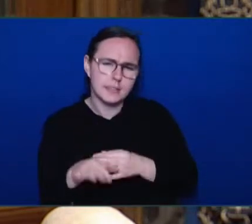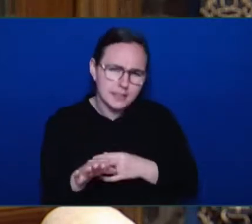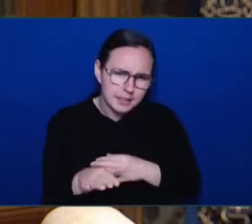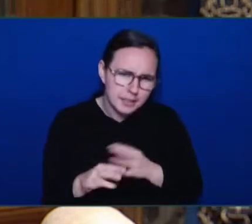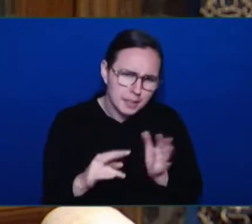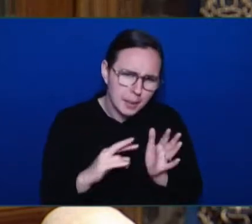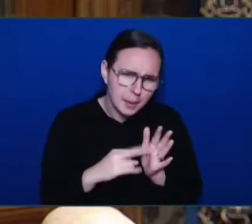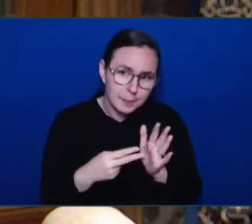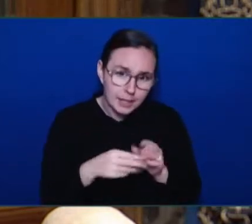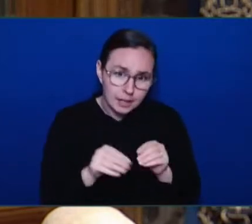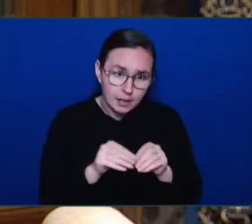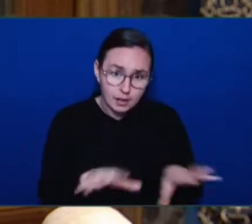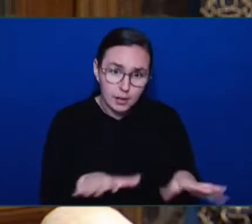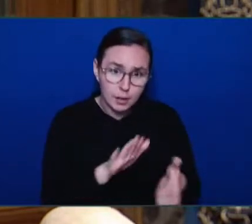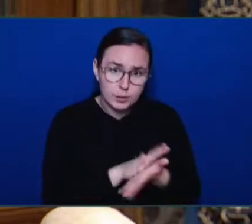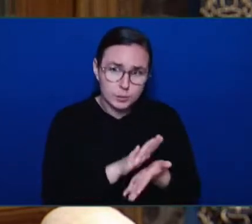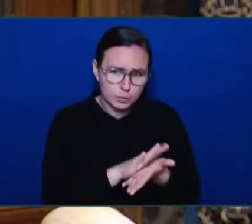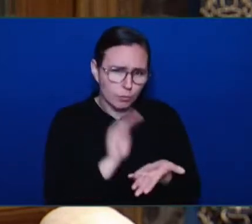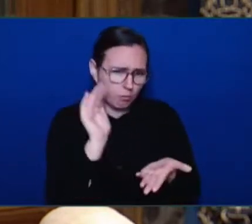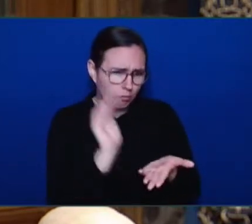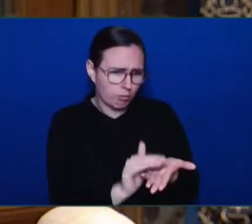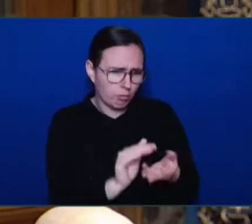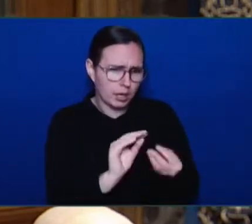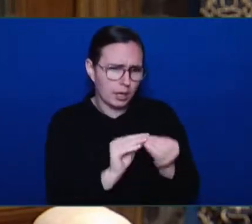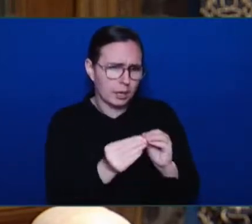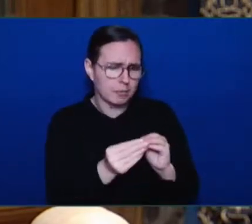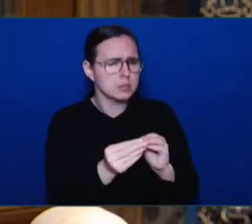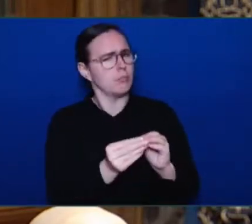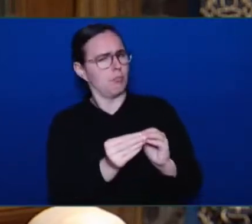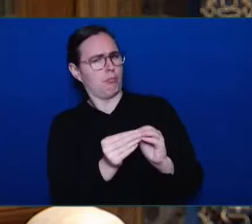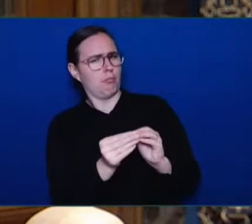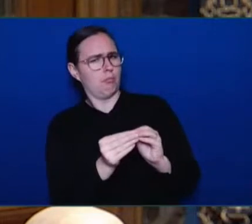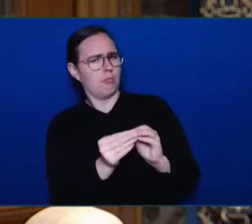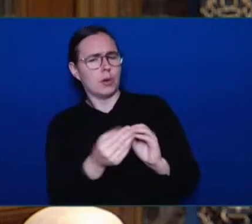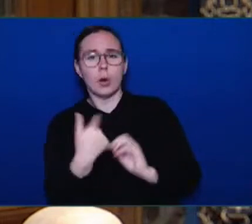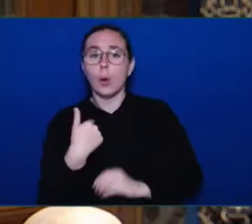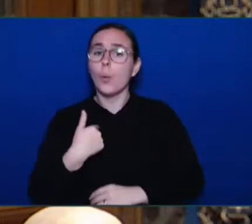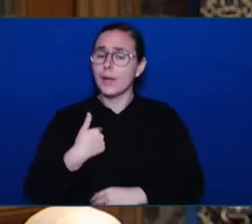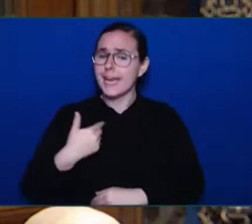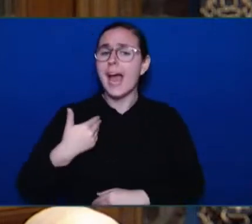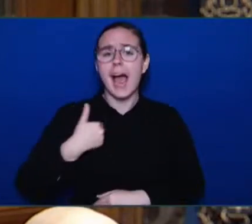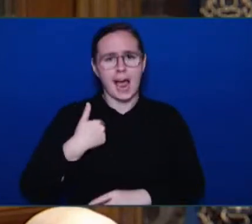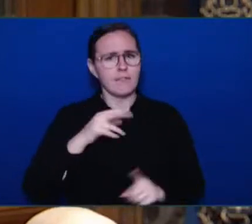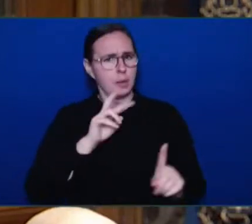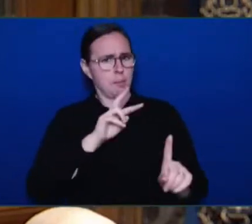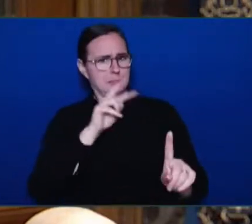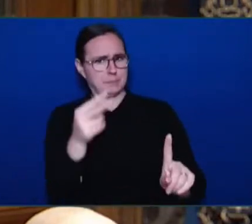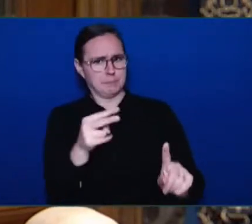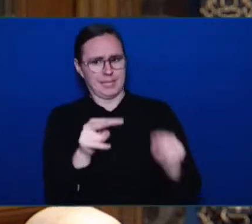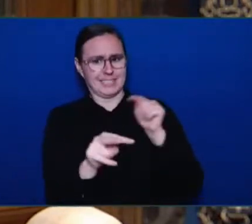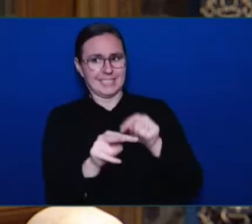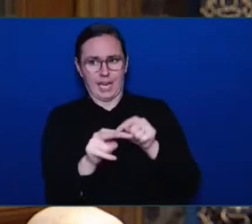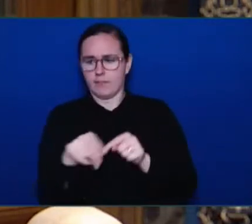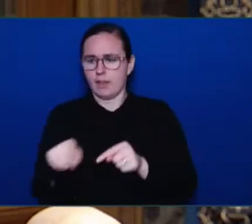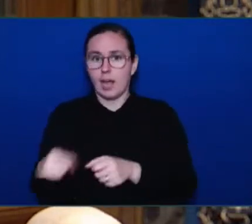We have a narrative, and we need the data to support it. Yeah. She then told the public over